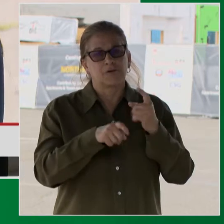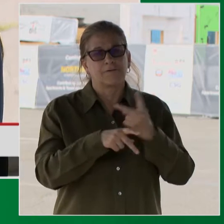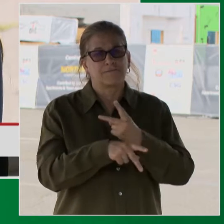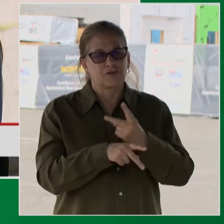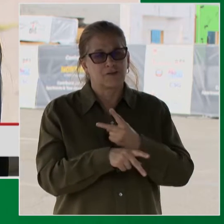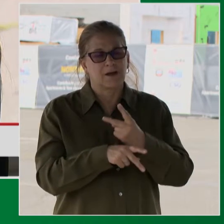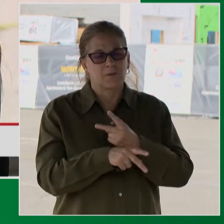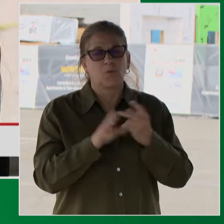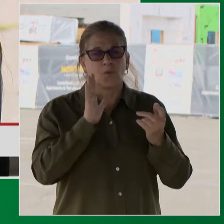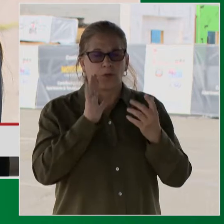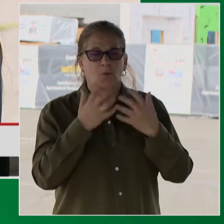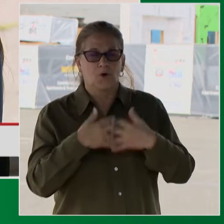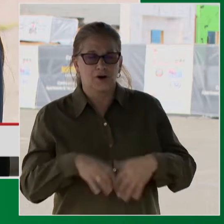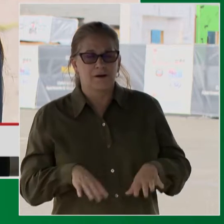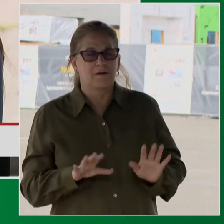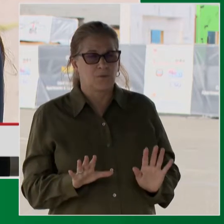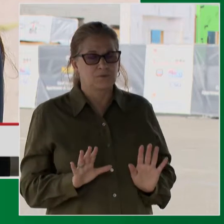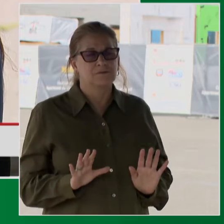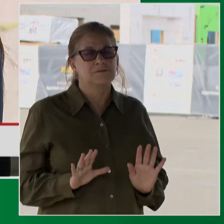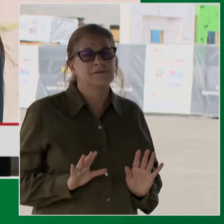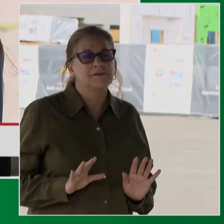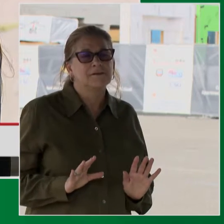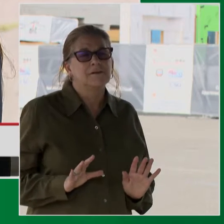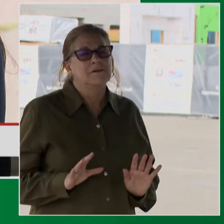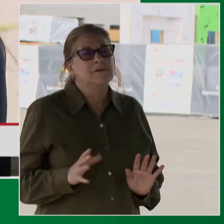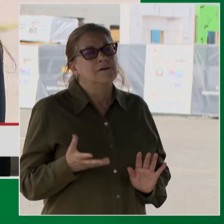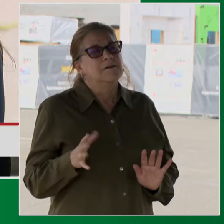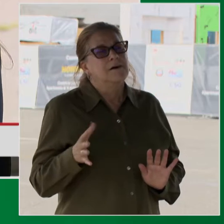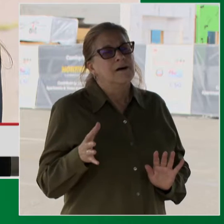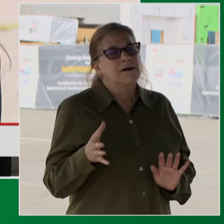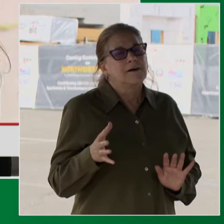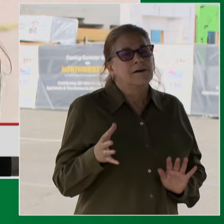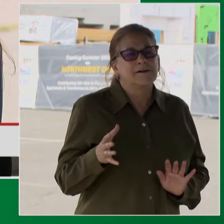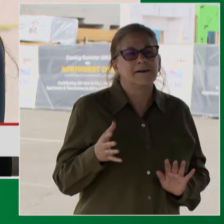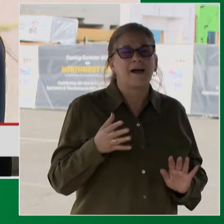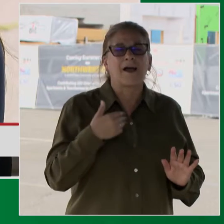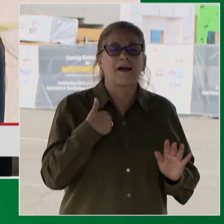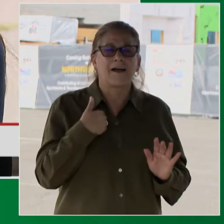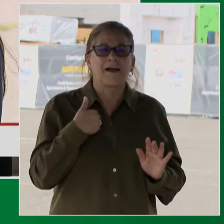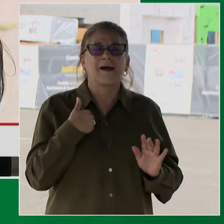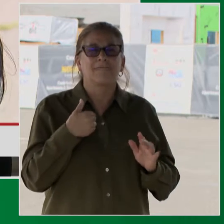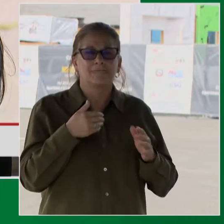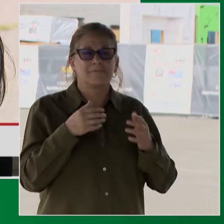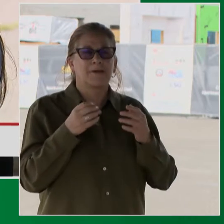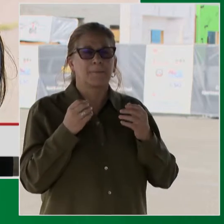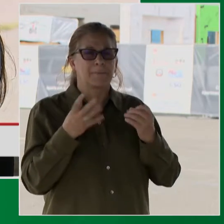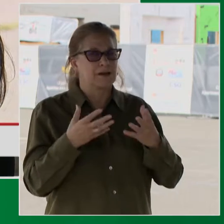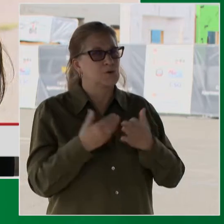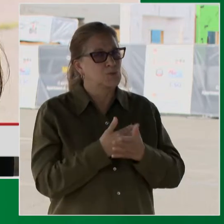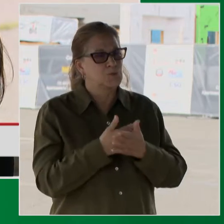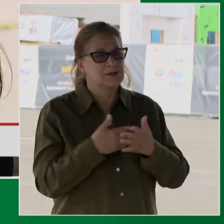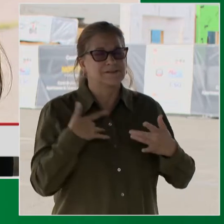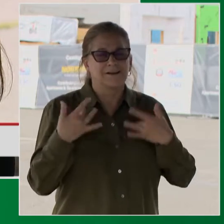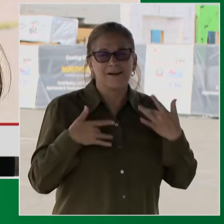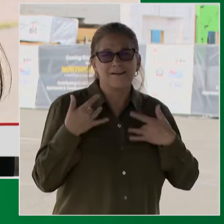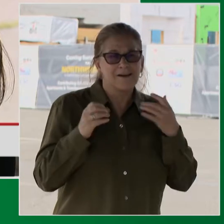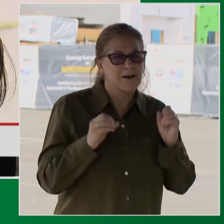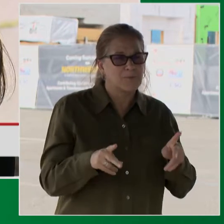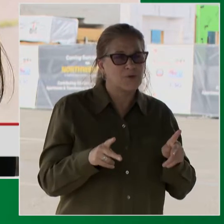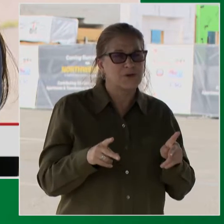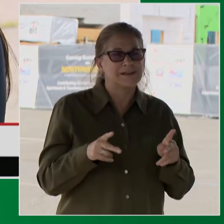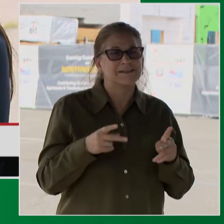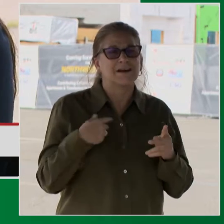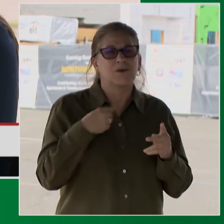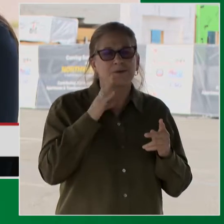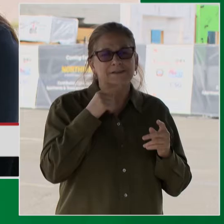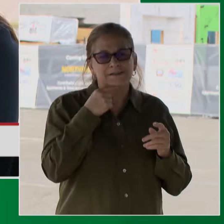WIC. But I think that there are a lot of exciting opportunities that will hopefully align with people looking for work and